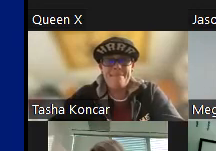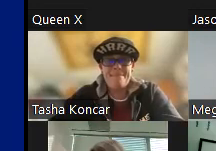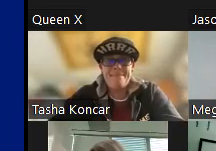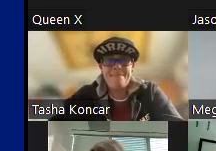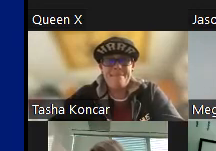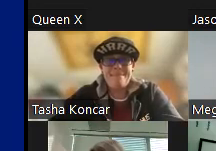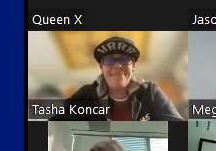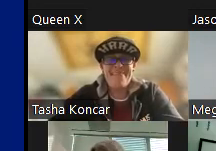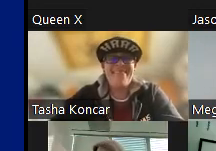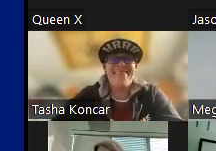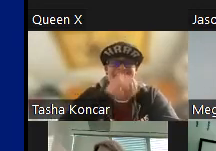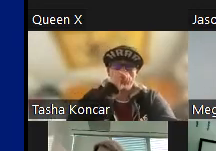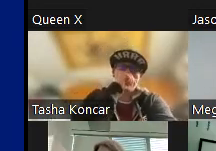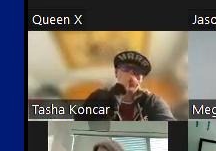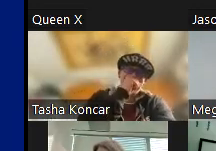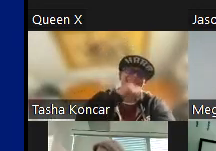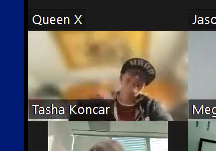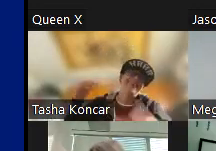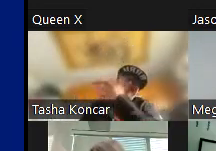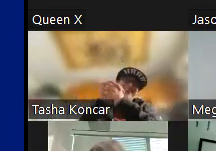nominating Tasha.